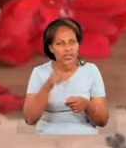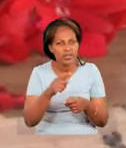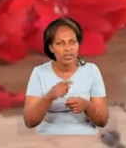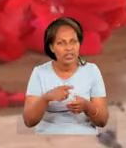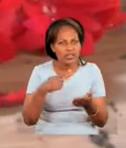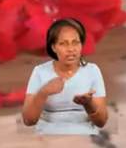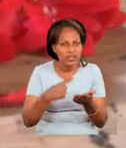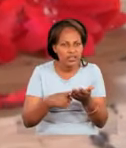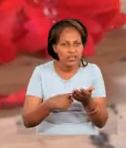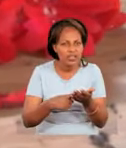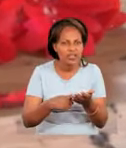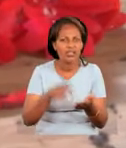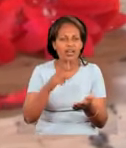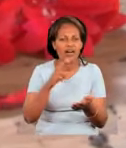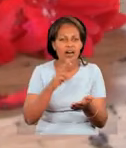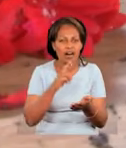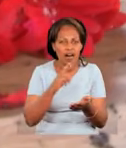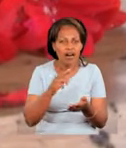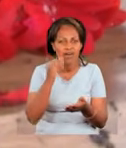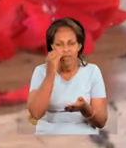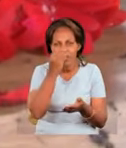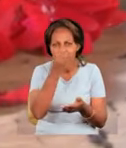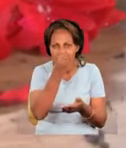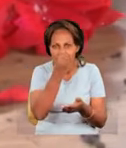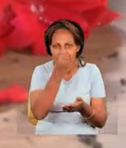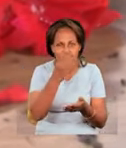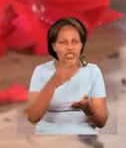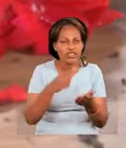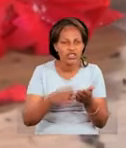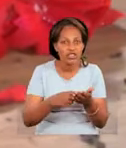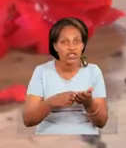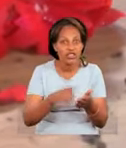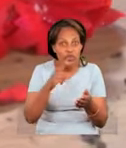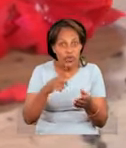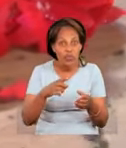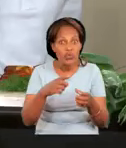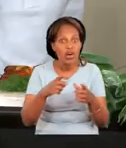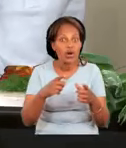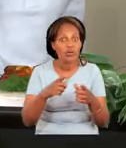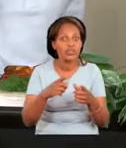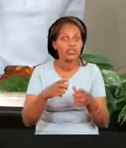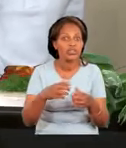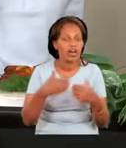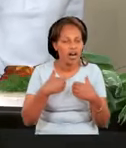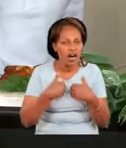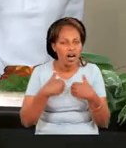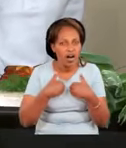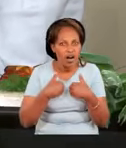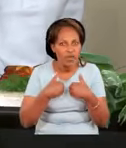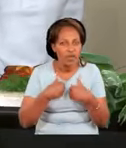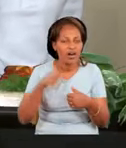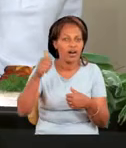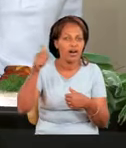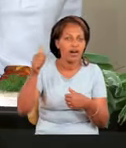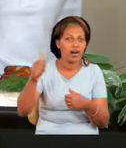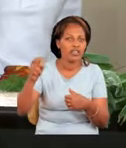These are flowers. Such plants are called flowering plants or